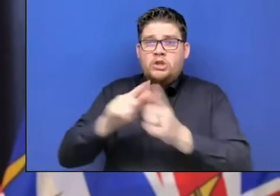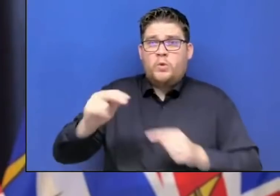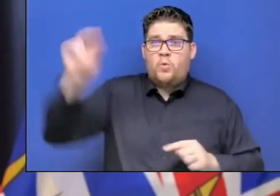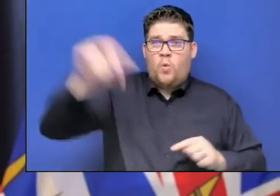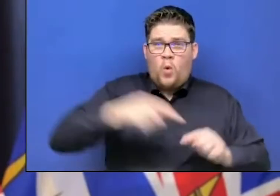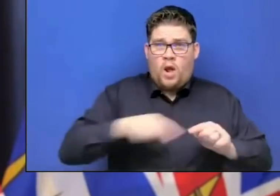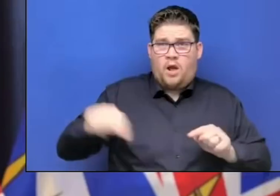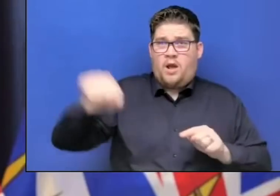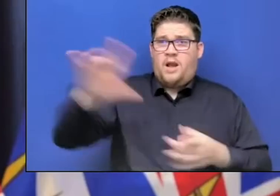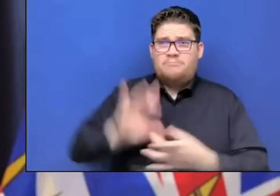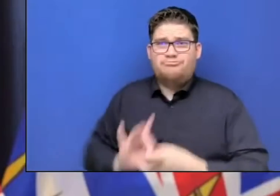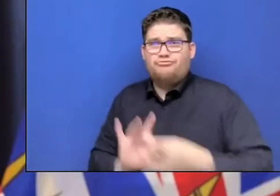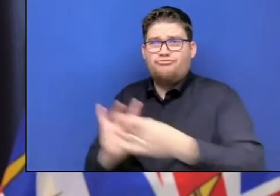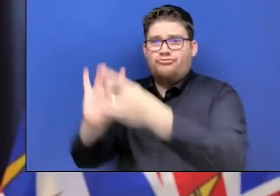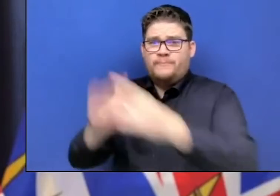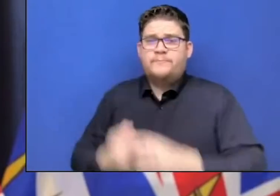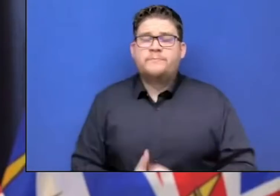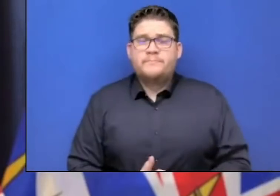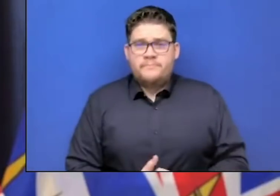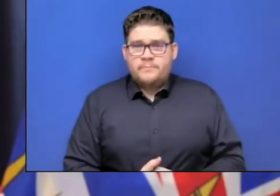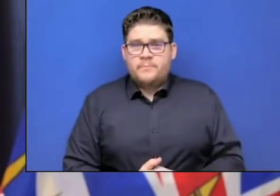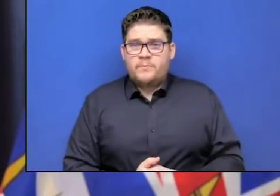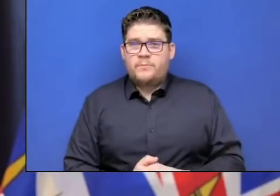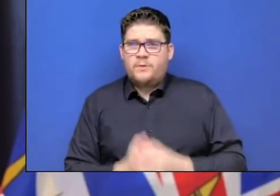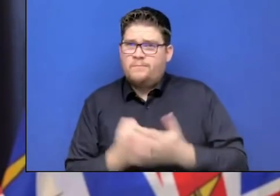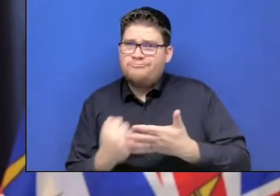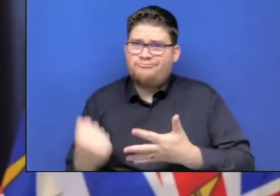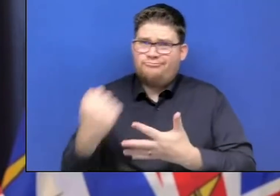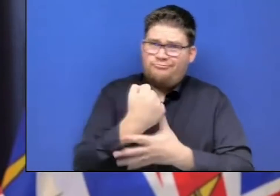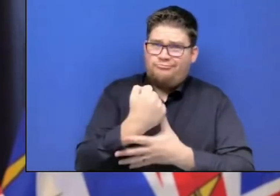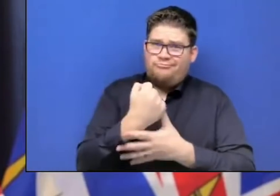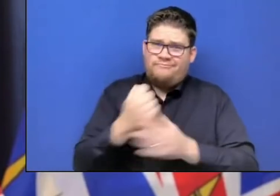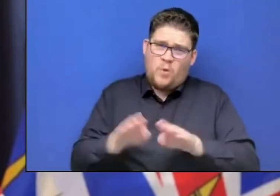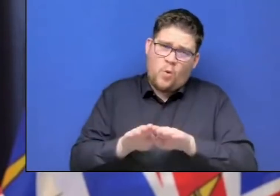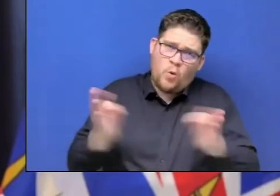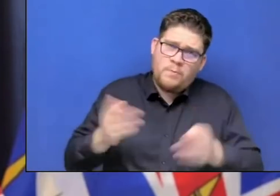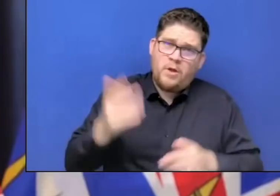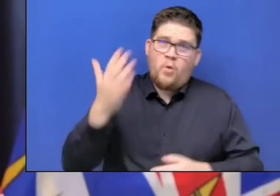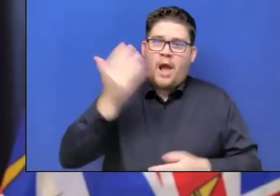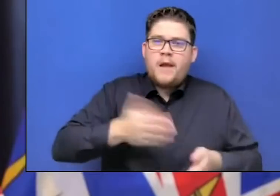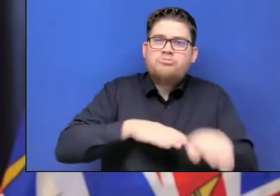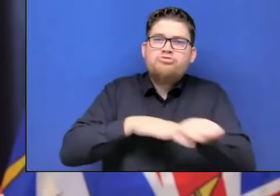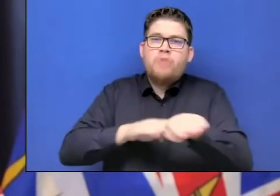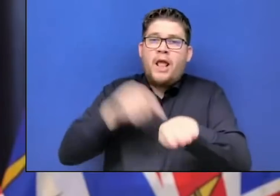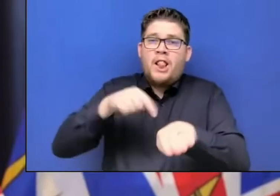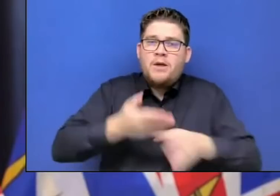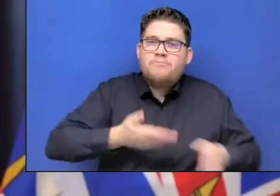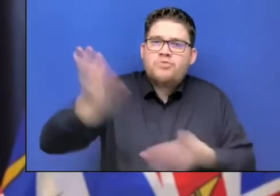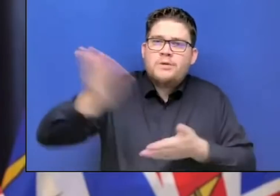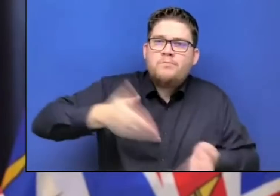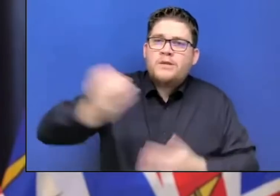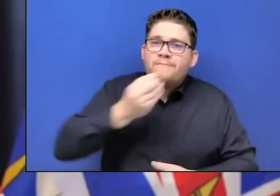to open routes and to have supply chains moving. That is our focus. We are working on this focus with multiple partners. And again, people